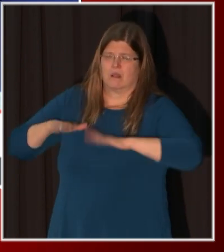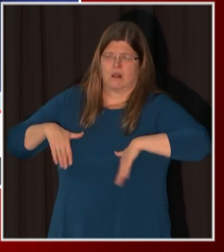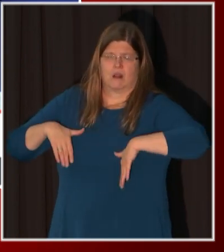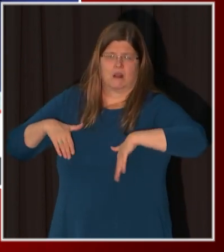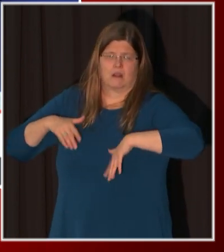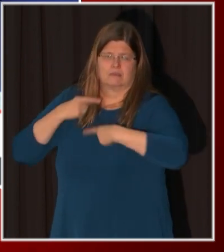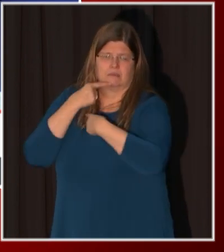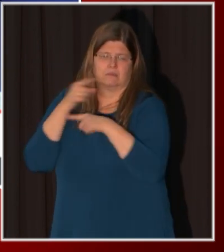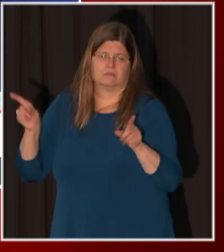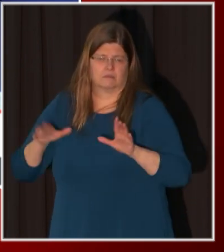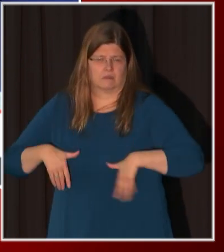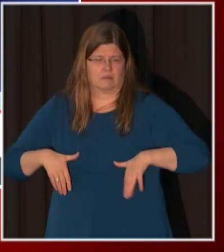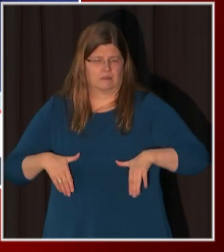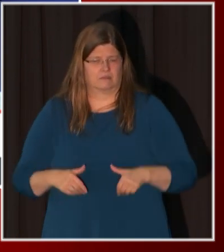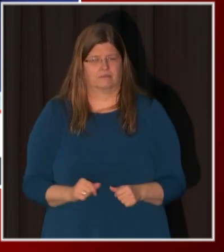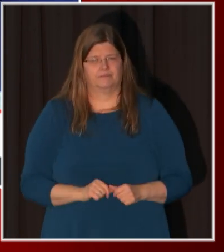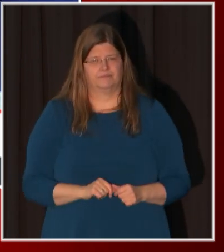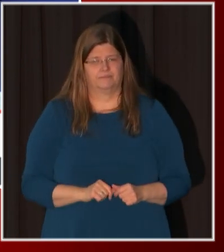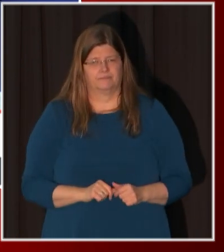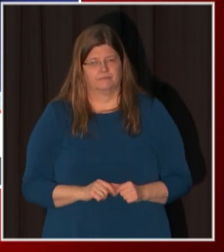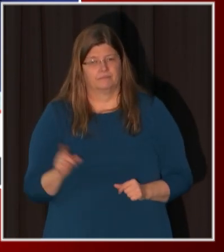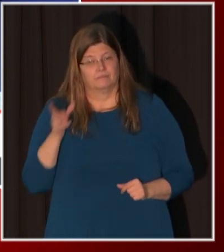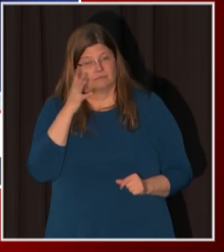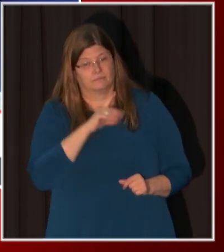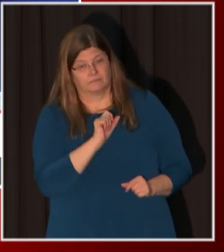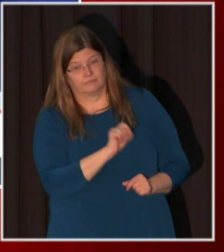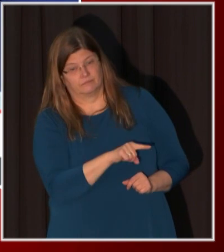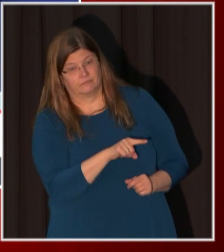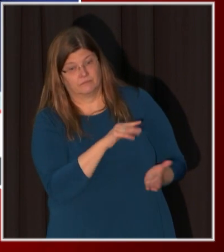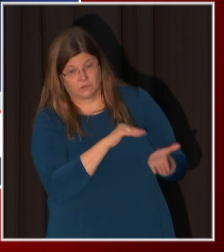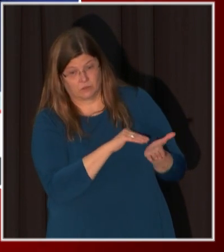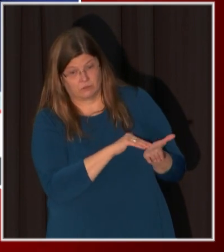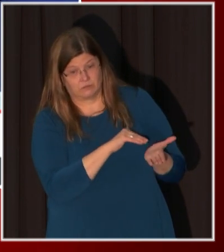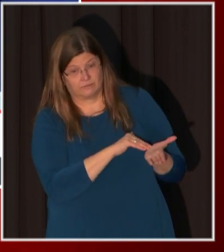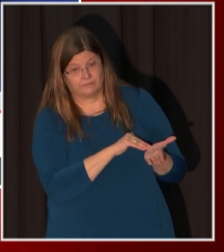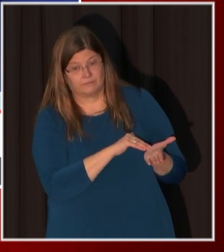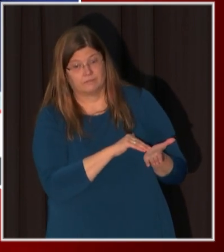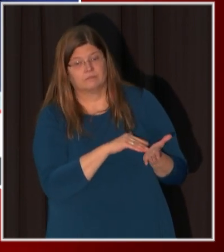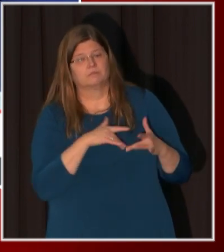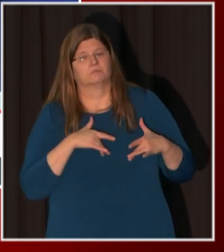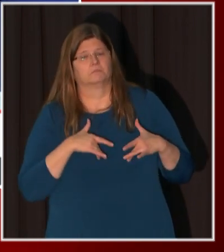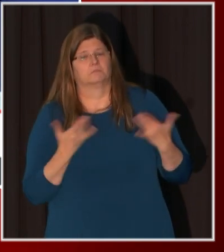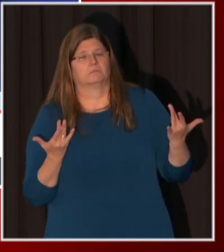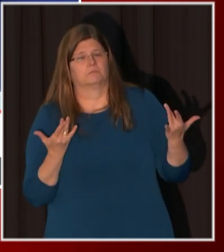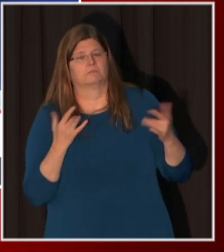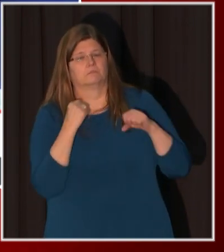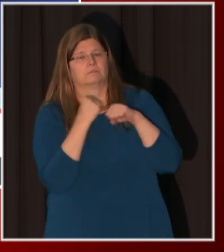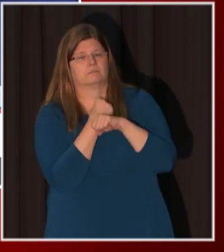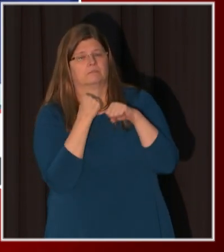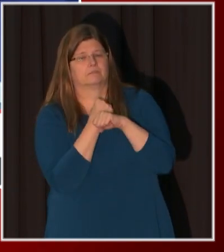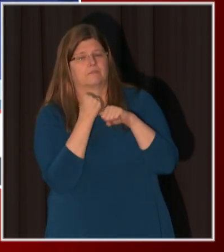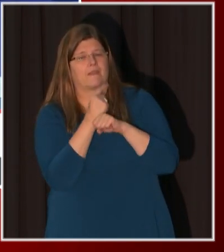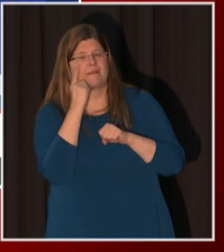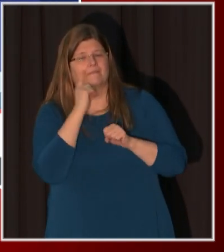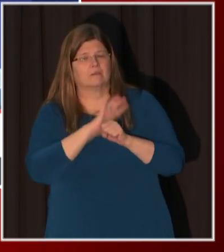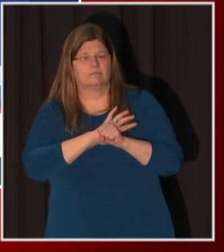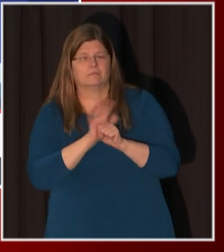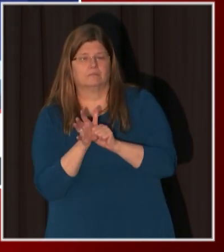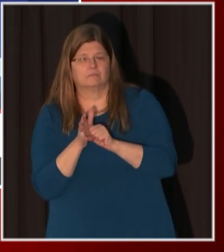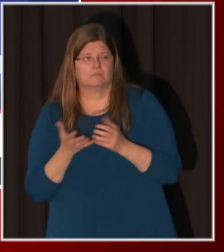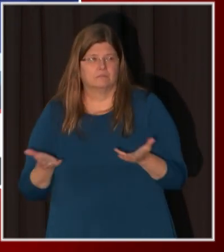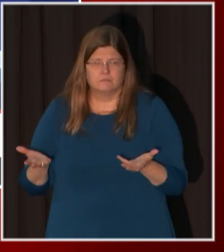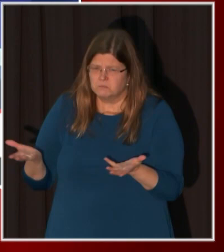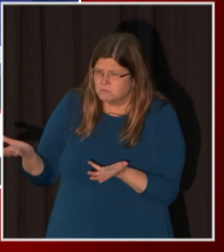Yes. Hi, Dr. Nesbitt. Can we get the latest hospitalization figures for COVID-19? Which figures are you asking about? How many